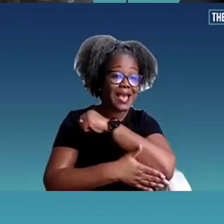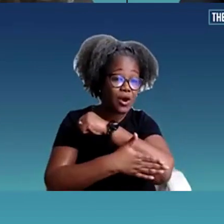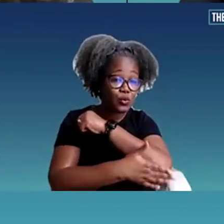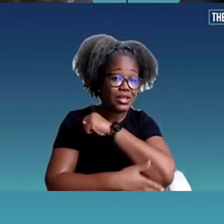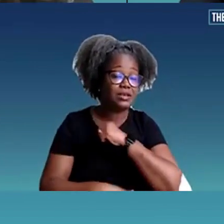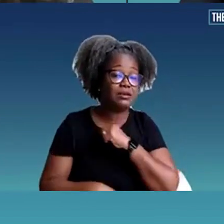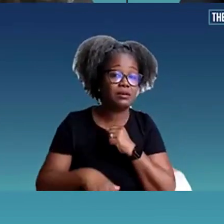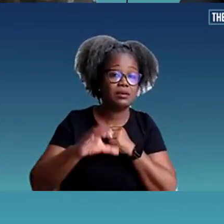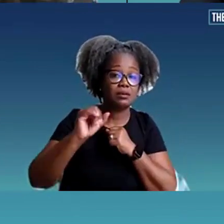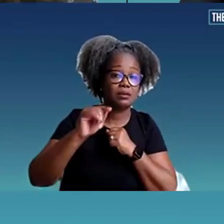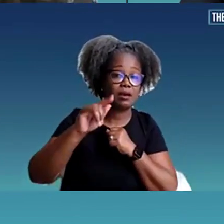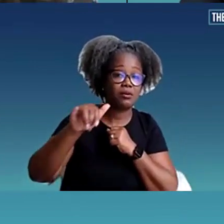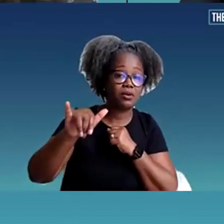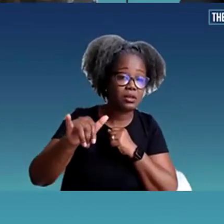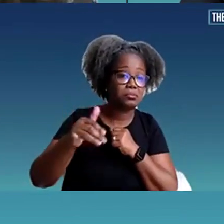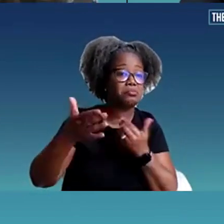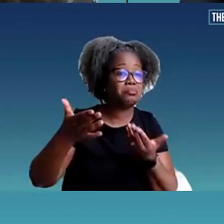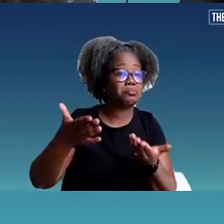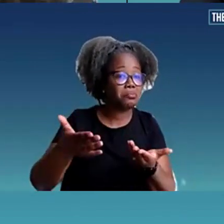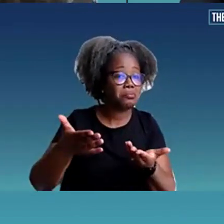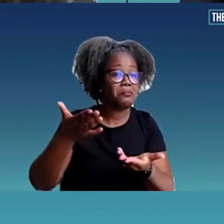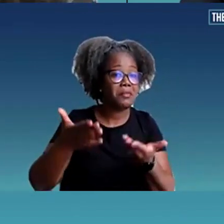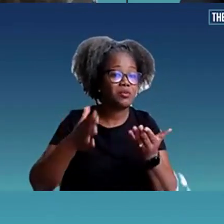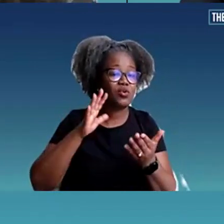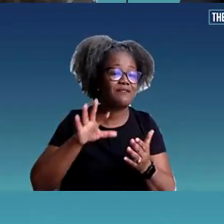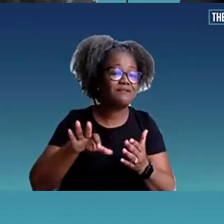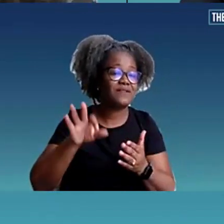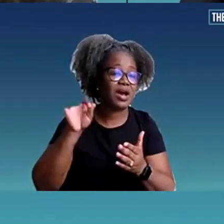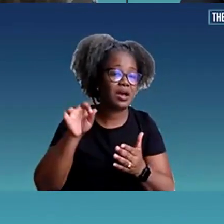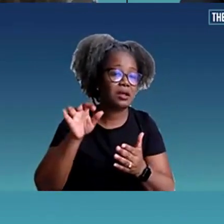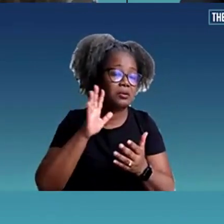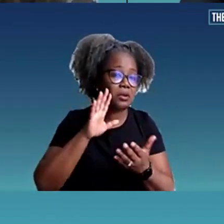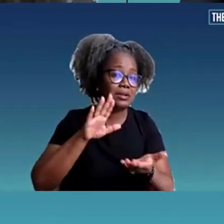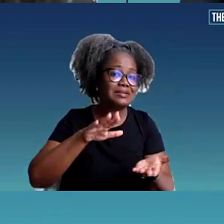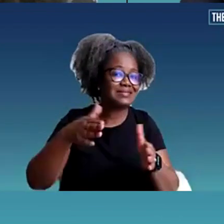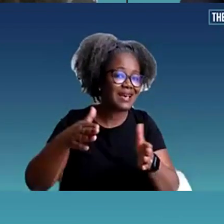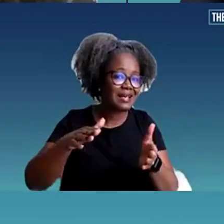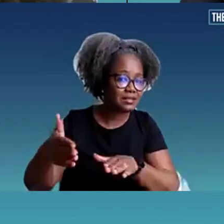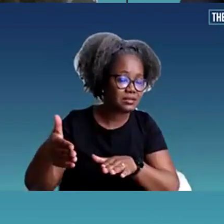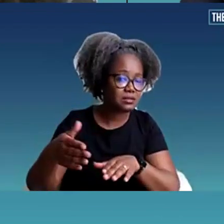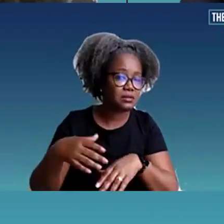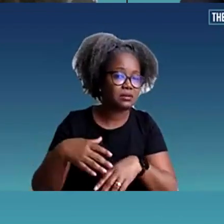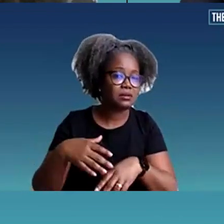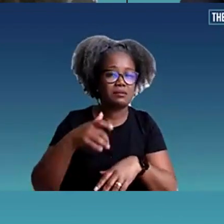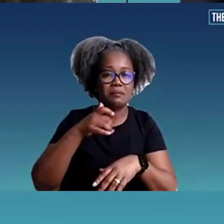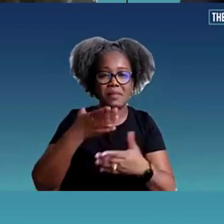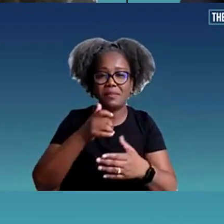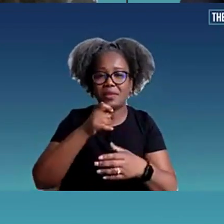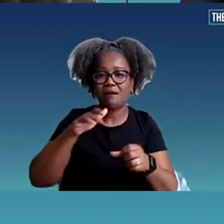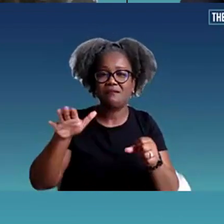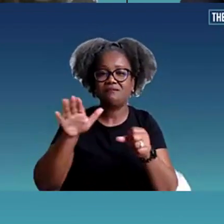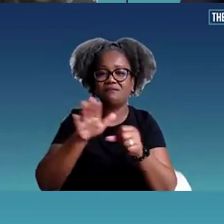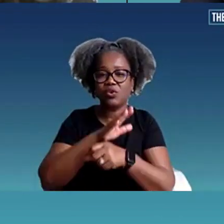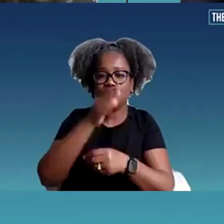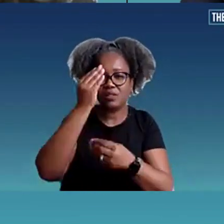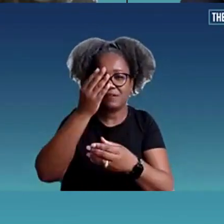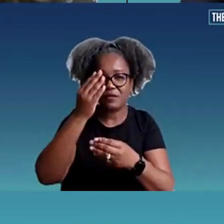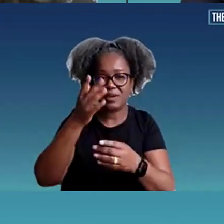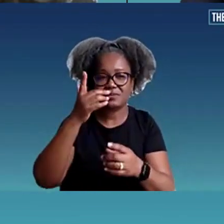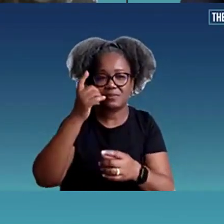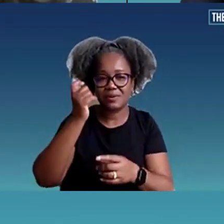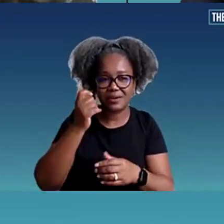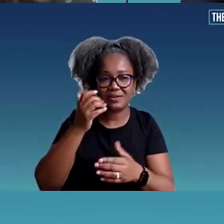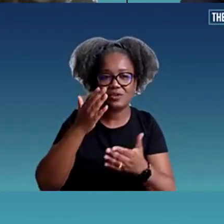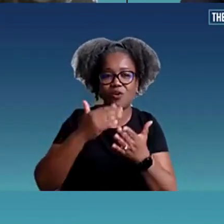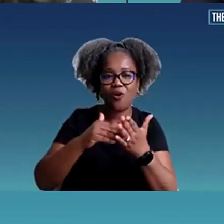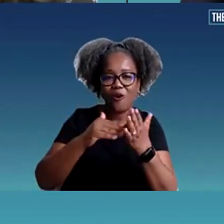level data because there's usually one health system in that county. And so they're not going to lay the finger on that health